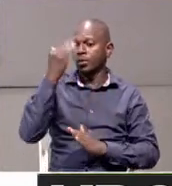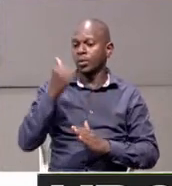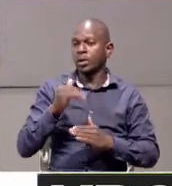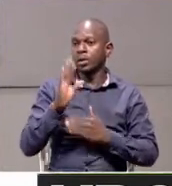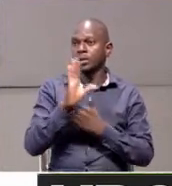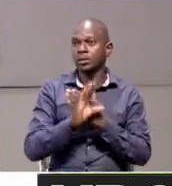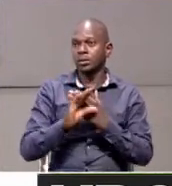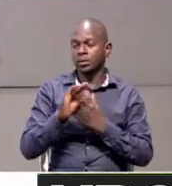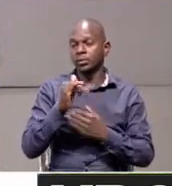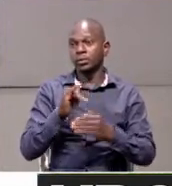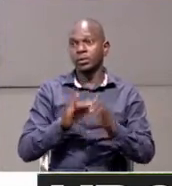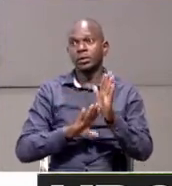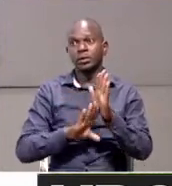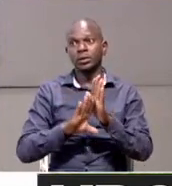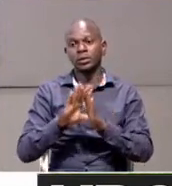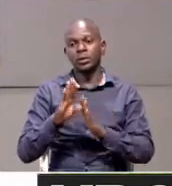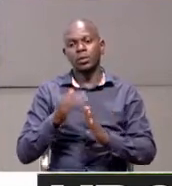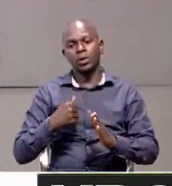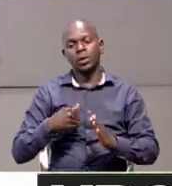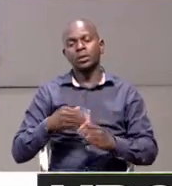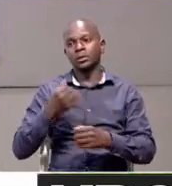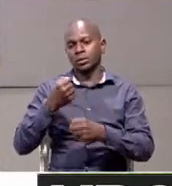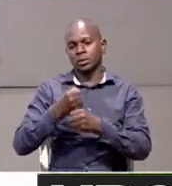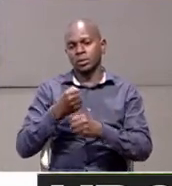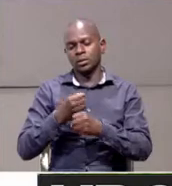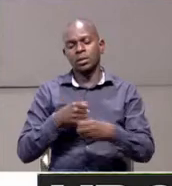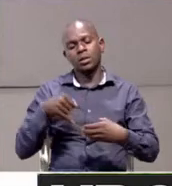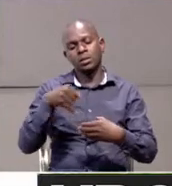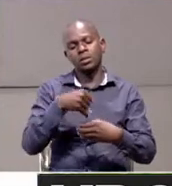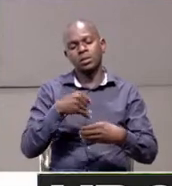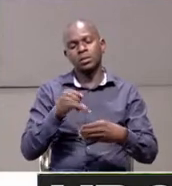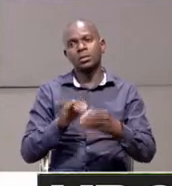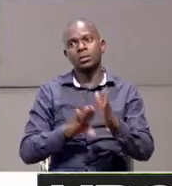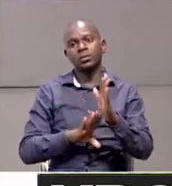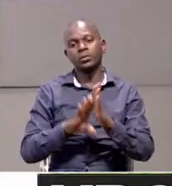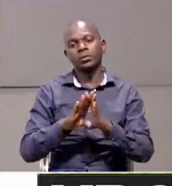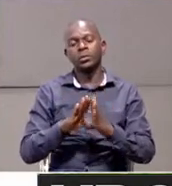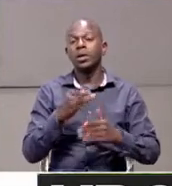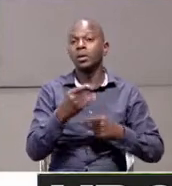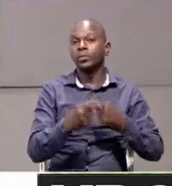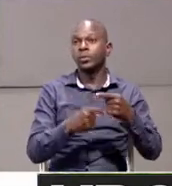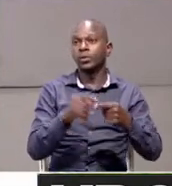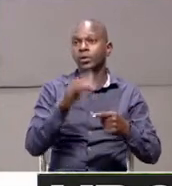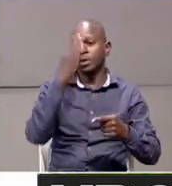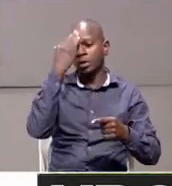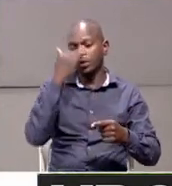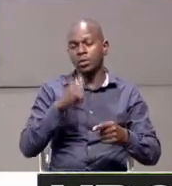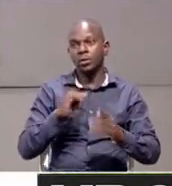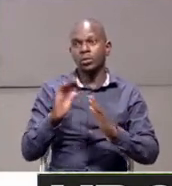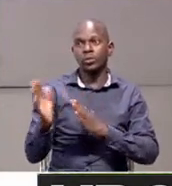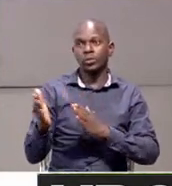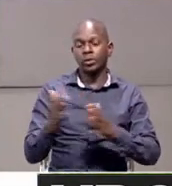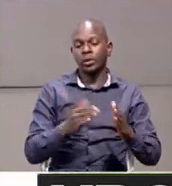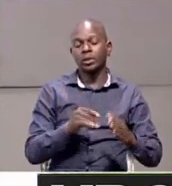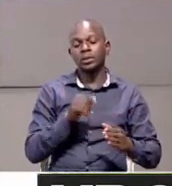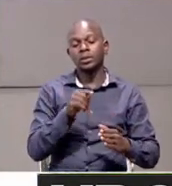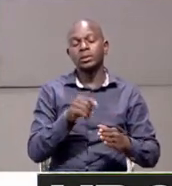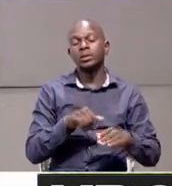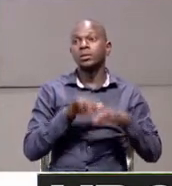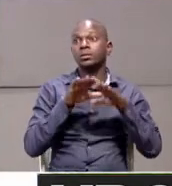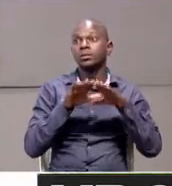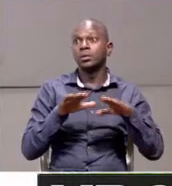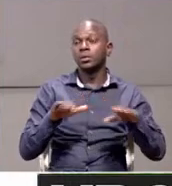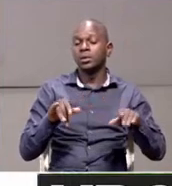is developing and we want our girls to be involved in this development process. That's why we organized this fair. And we also wanted